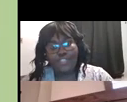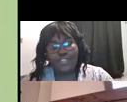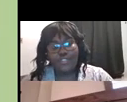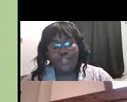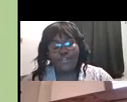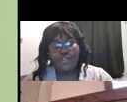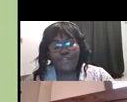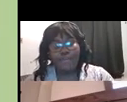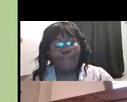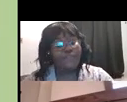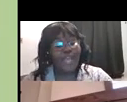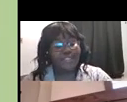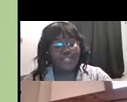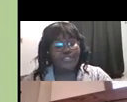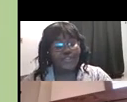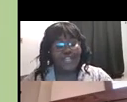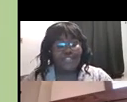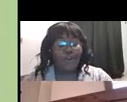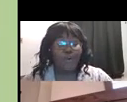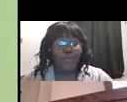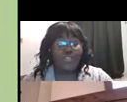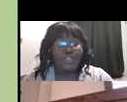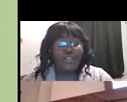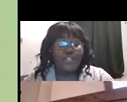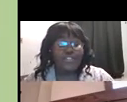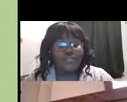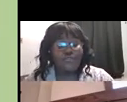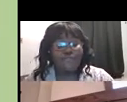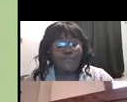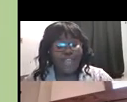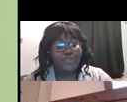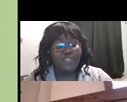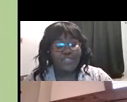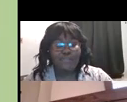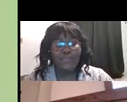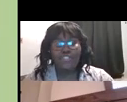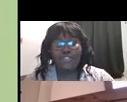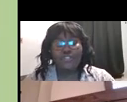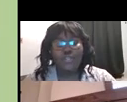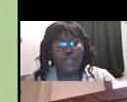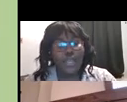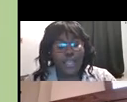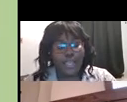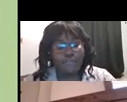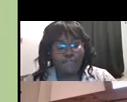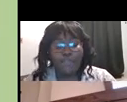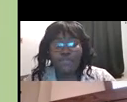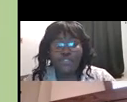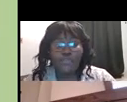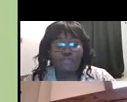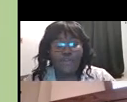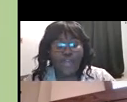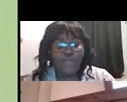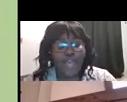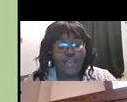asked questions in our survey about food access and transit as a whole, in addition to food pantry specific questions. And from those